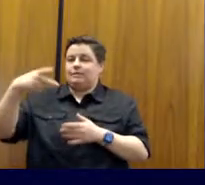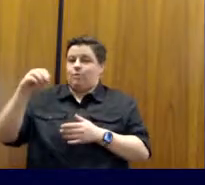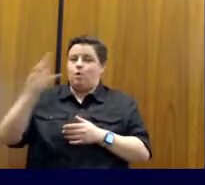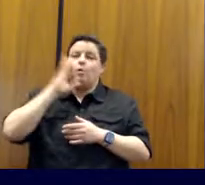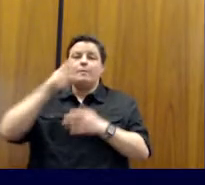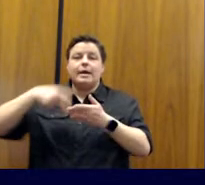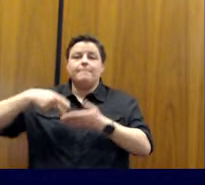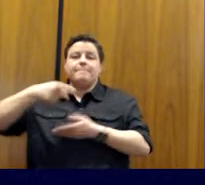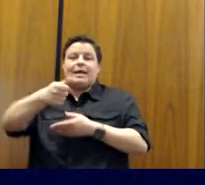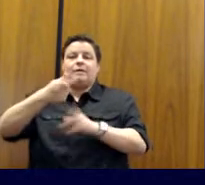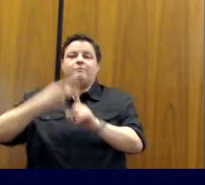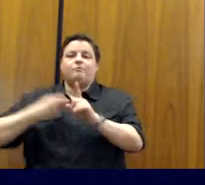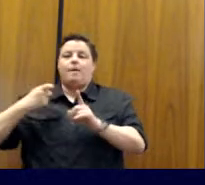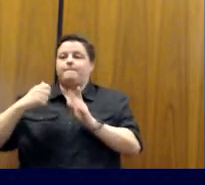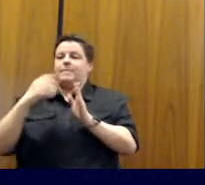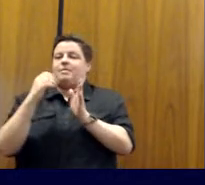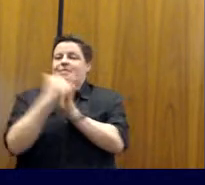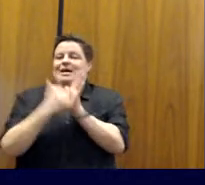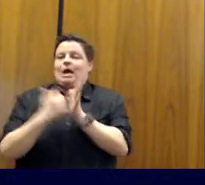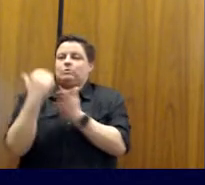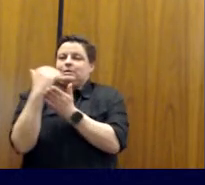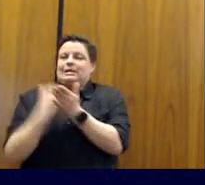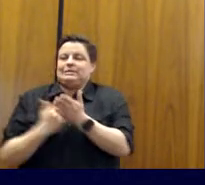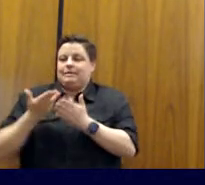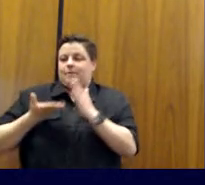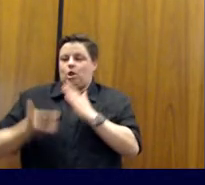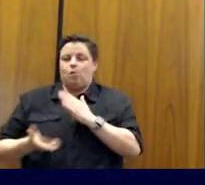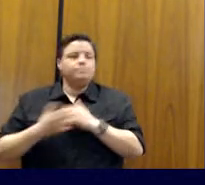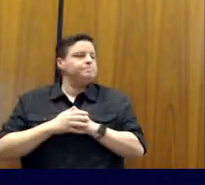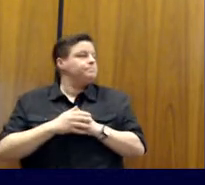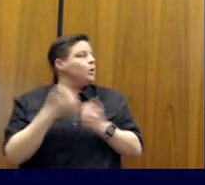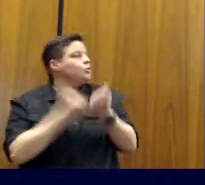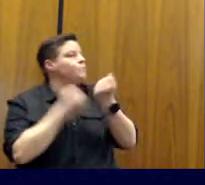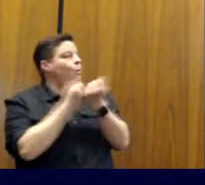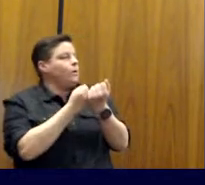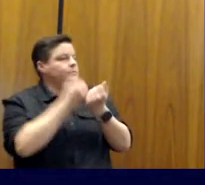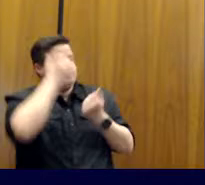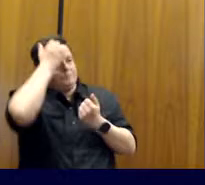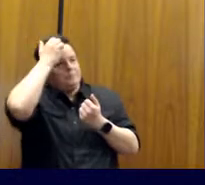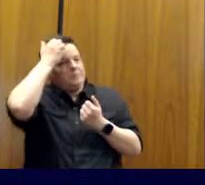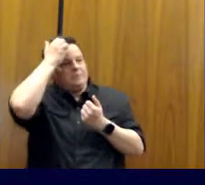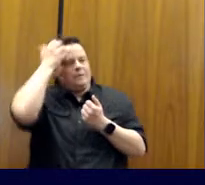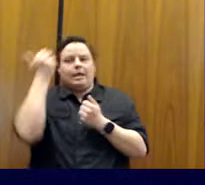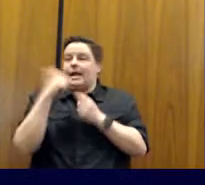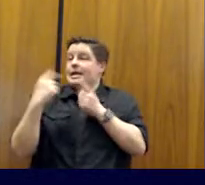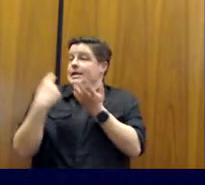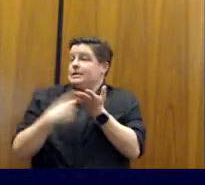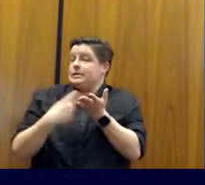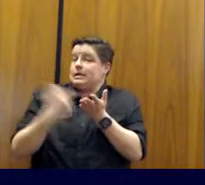be paid from the accounts listed. Support. I have a motion and support. Any discussion?